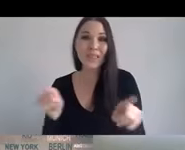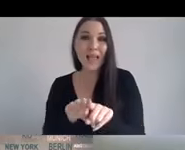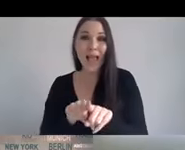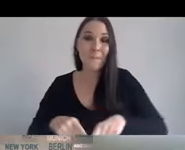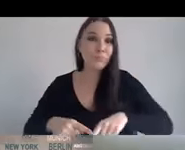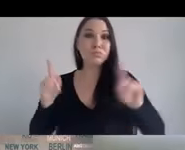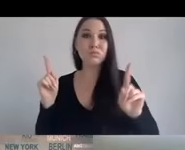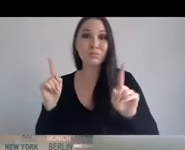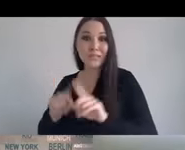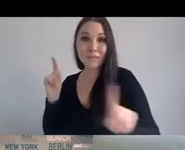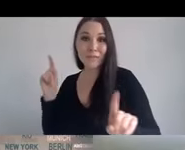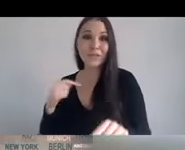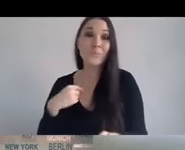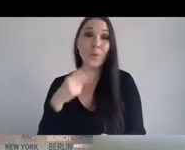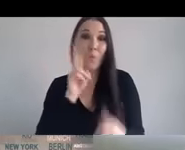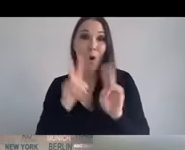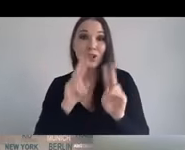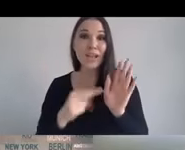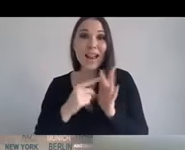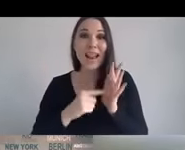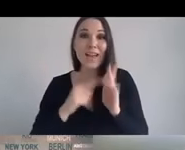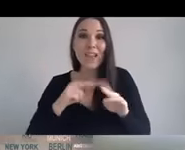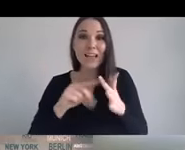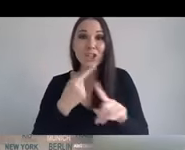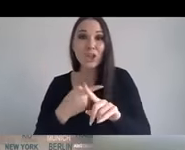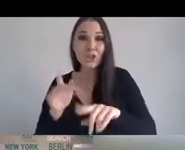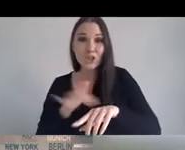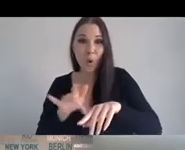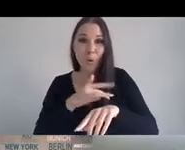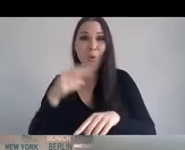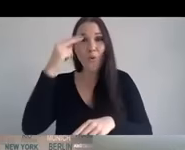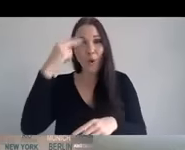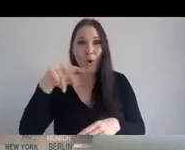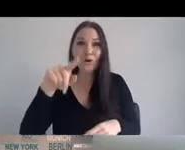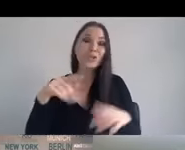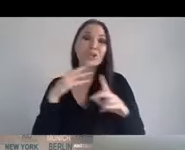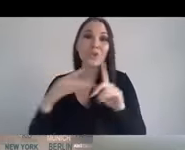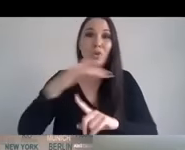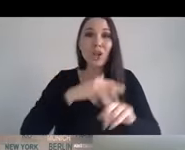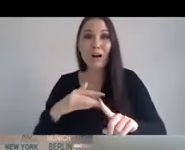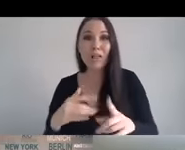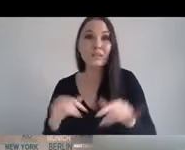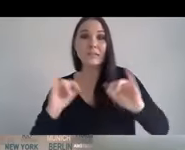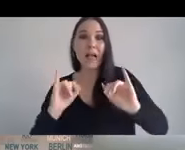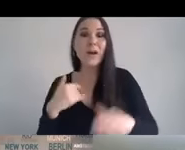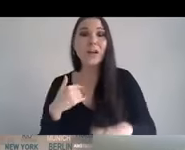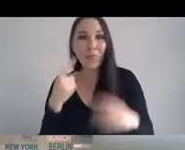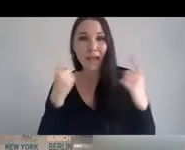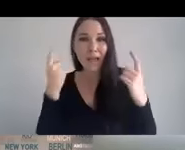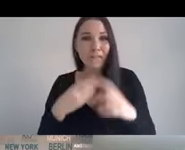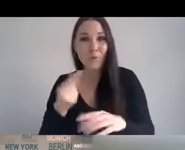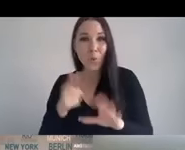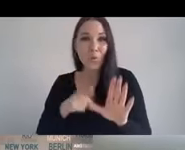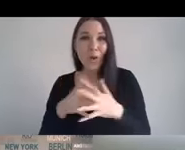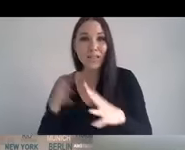was watching a Netflix show called The Social Dilemma a couple of weeks back, and it kind of brought me thinking to how the